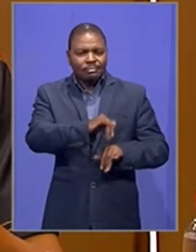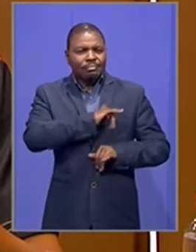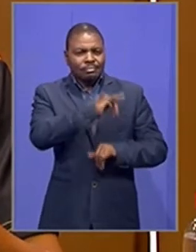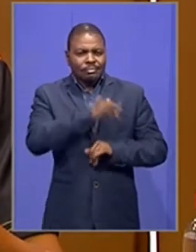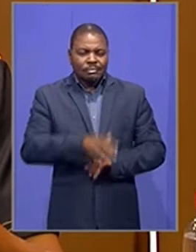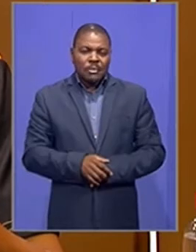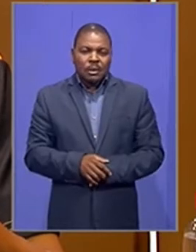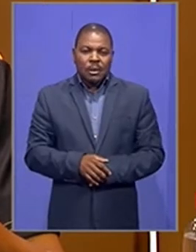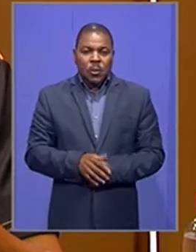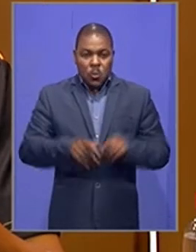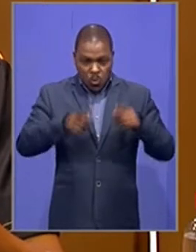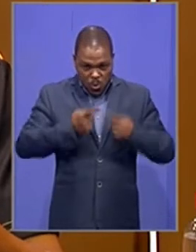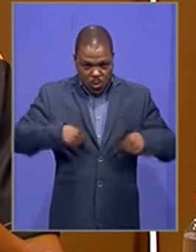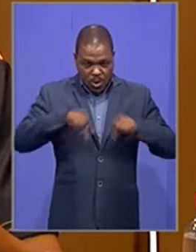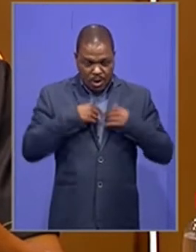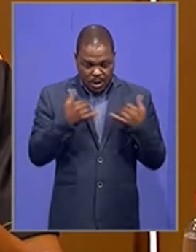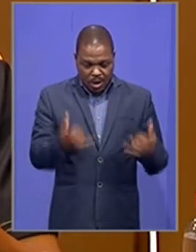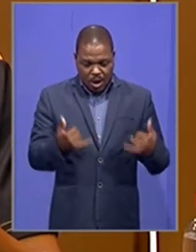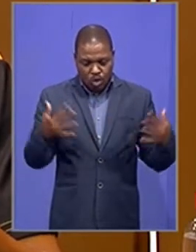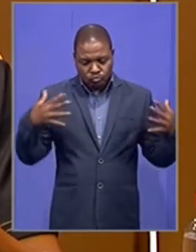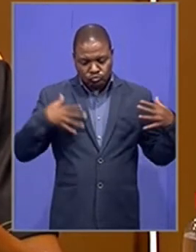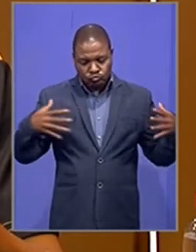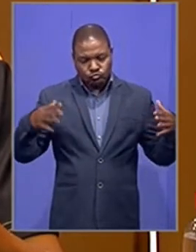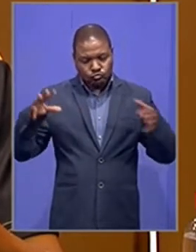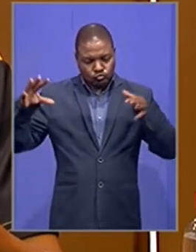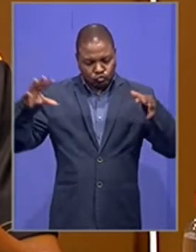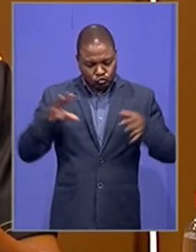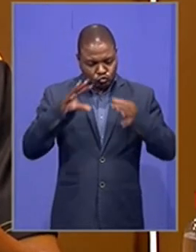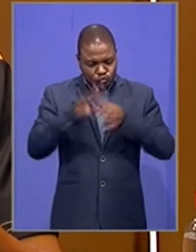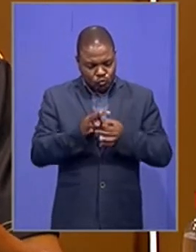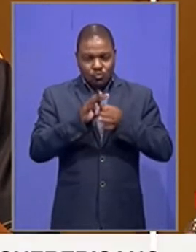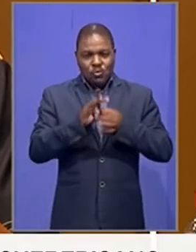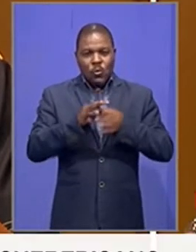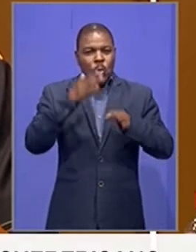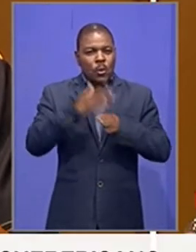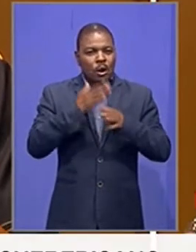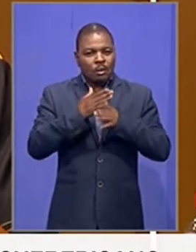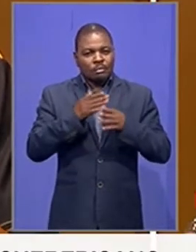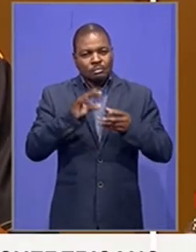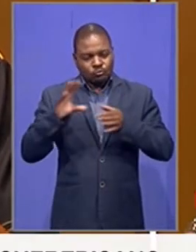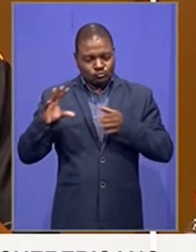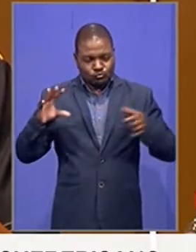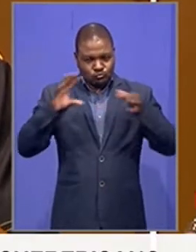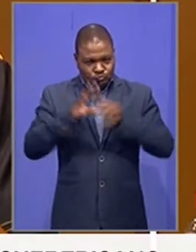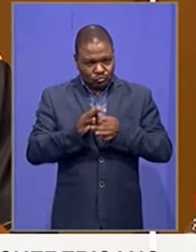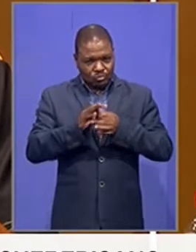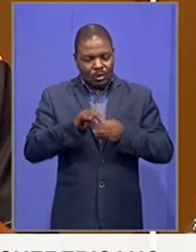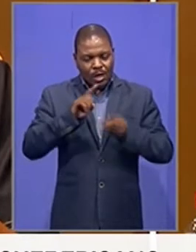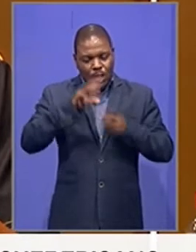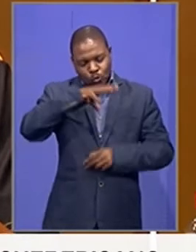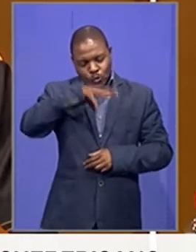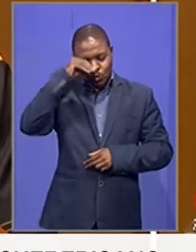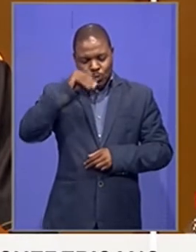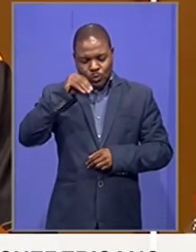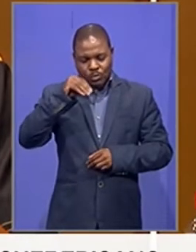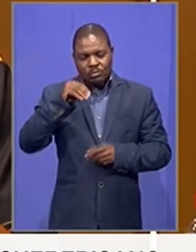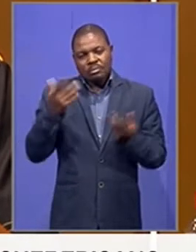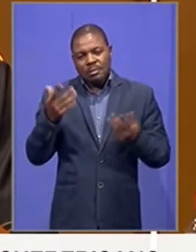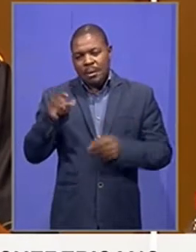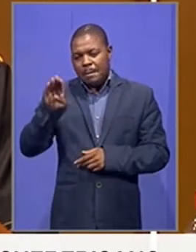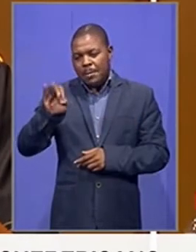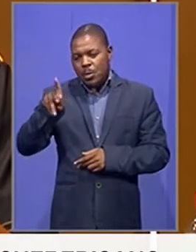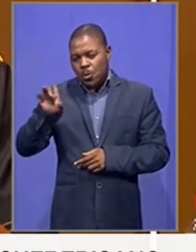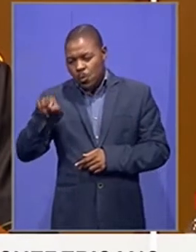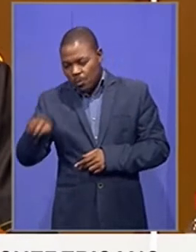so therefore we are now joining the bones and the souls of Biko